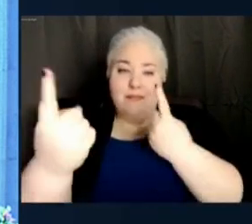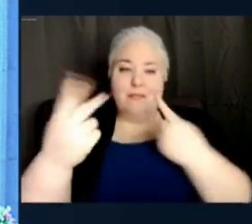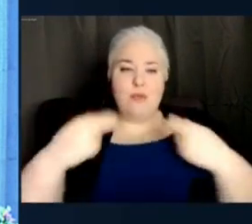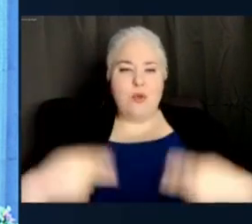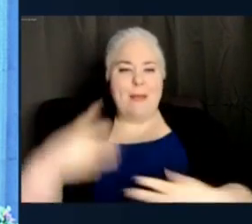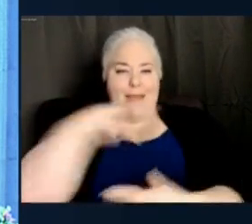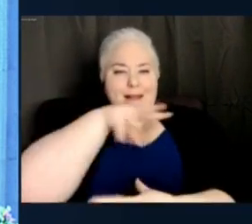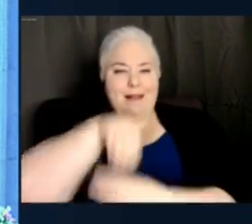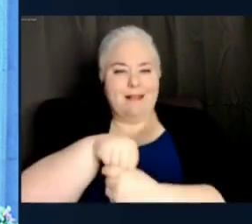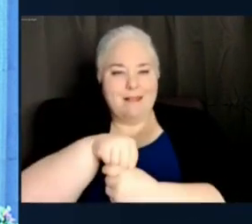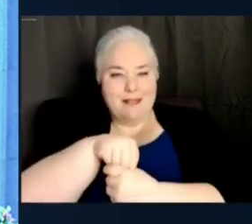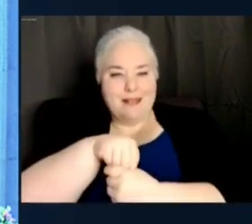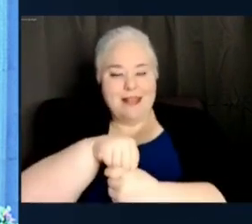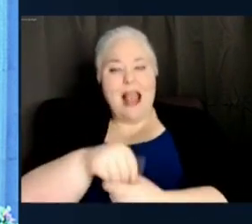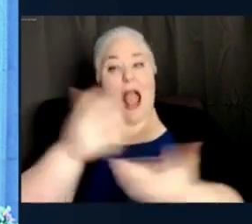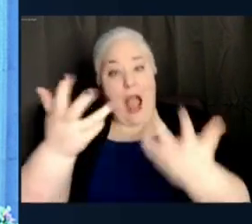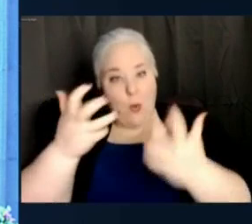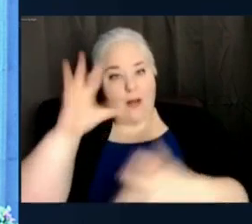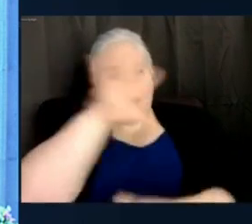And I want to be a part of that healing.